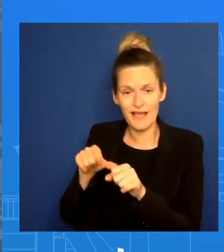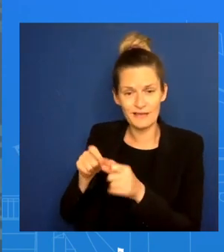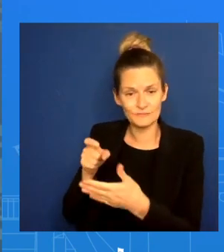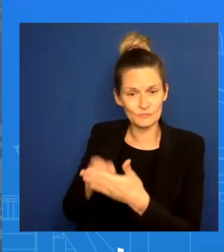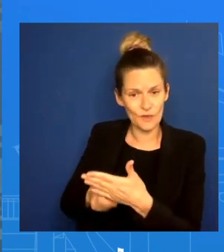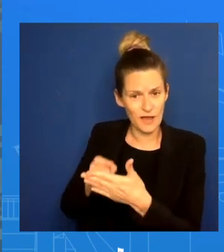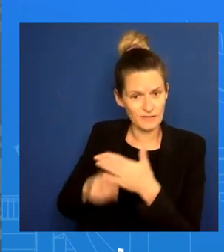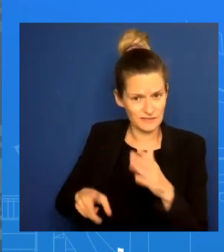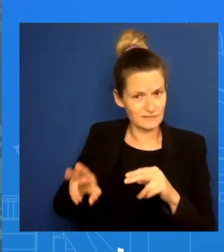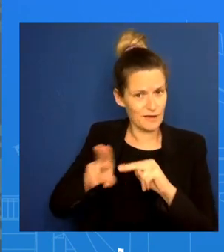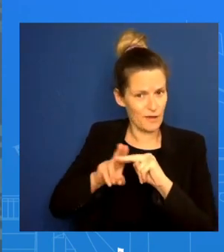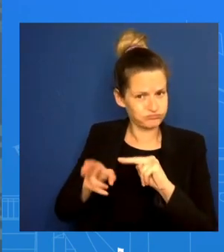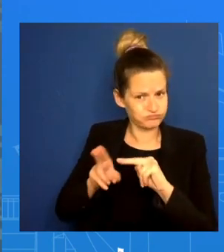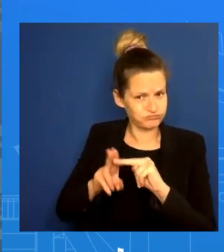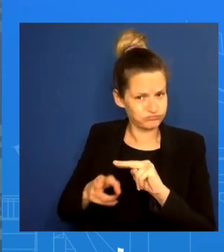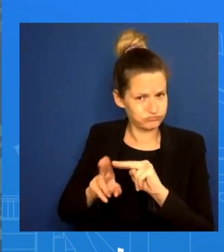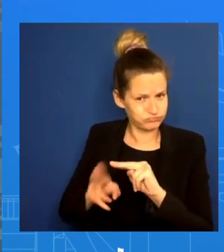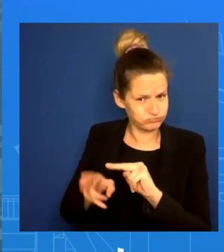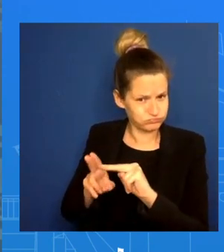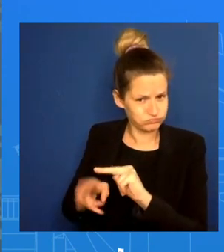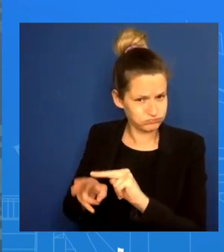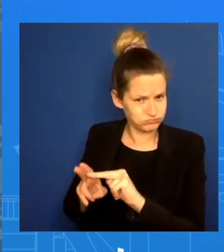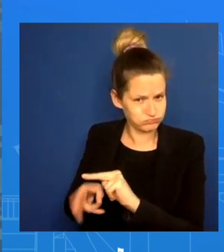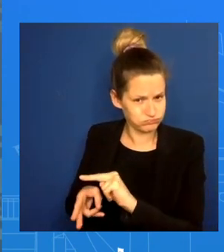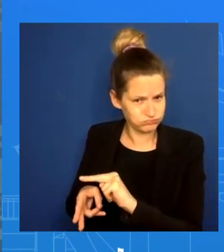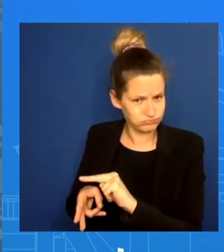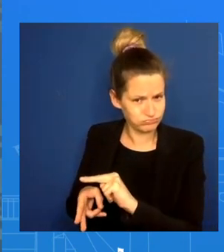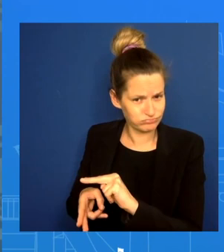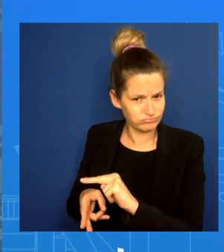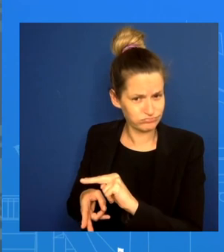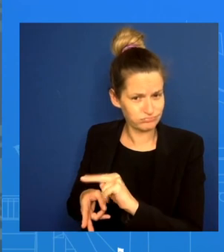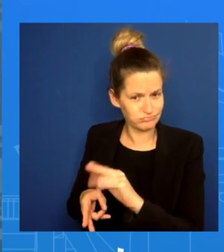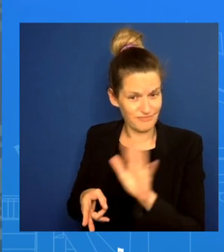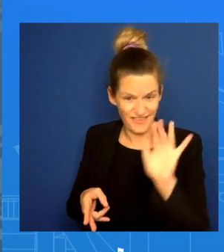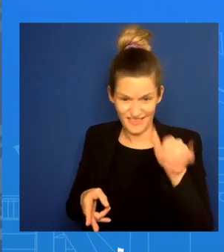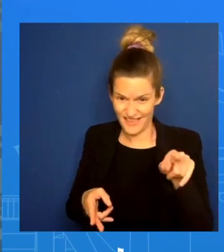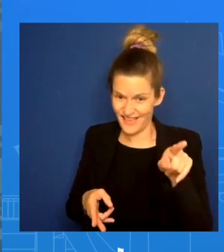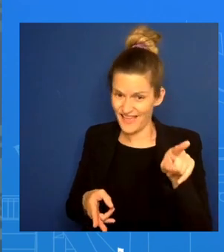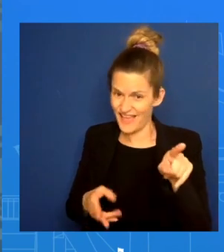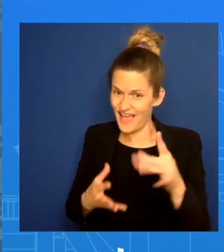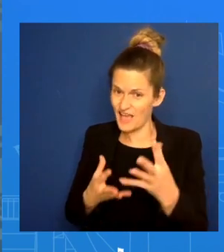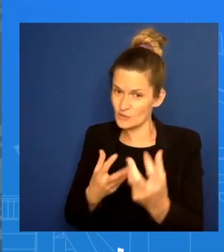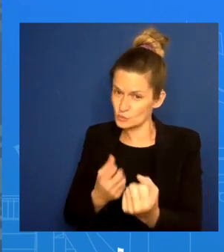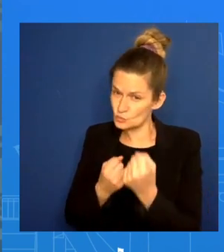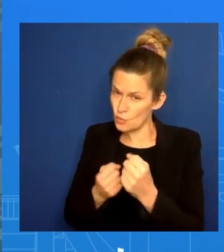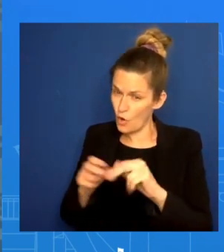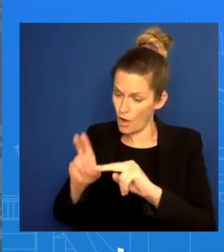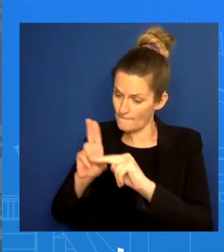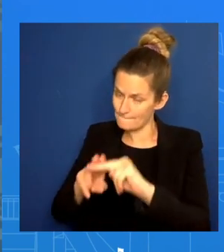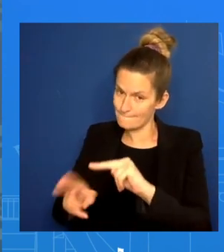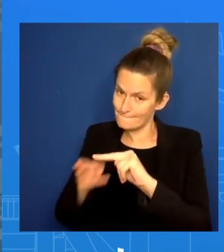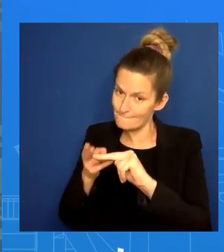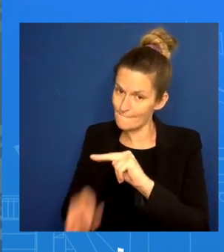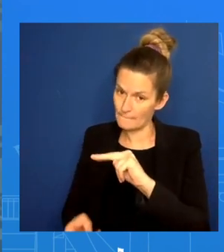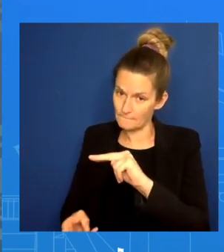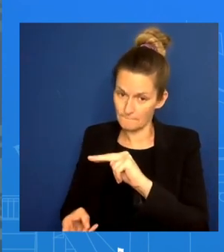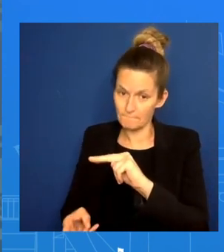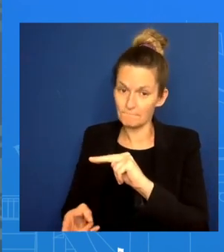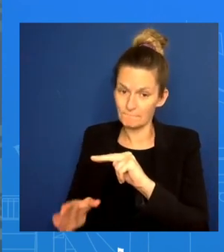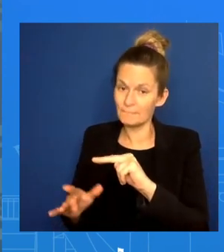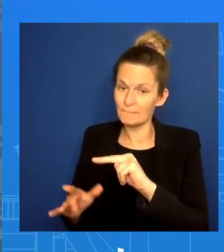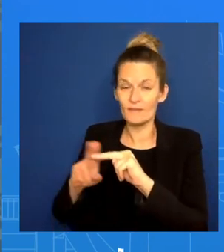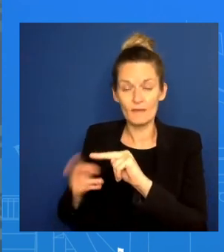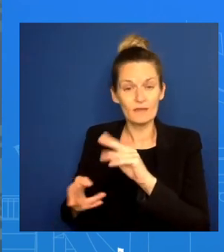a steep decline that we haven't seen in a decade, again, to help give families a little bit of breathing room. And that's what